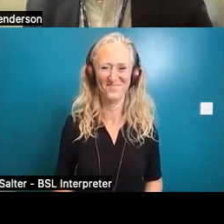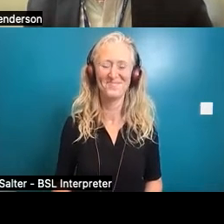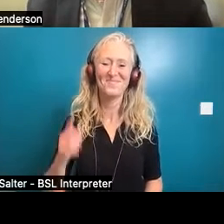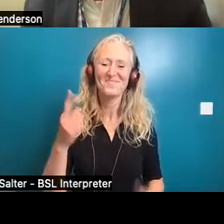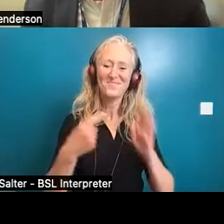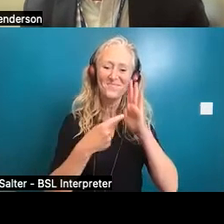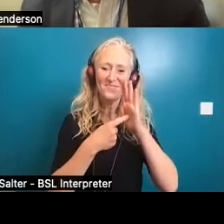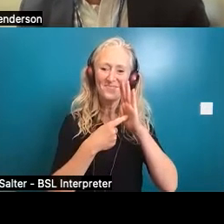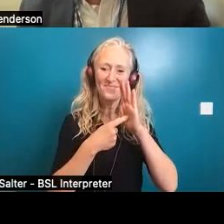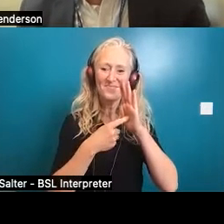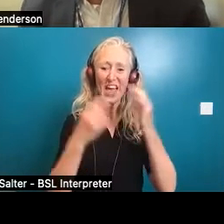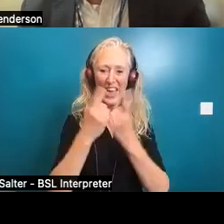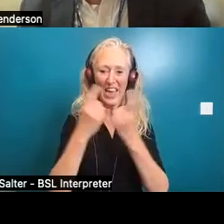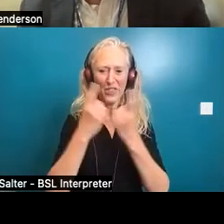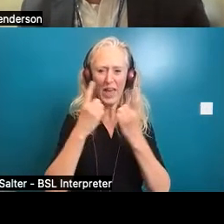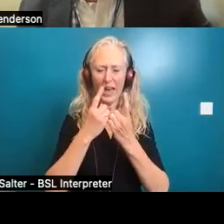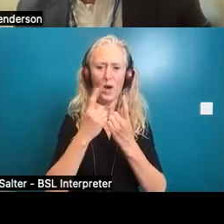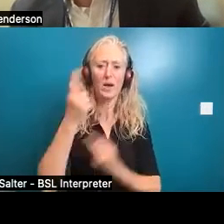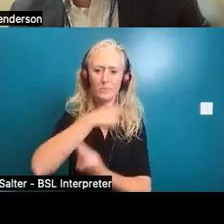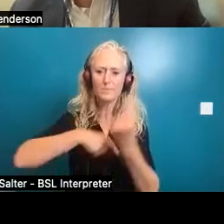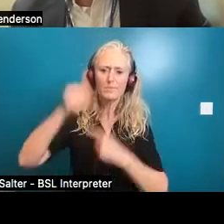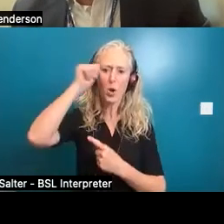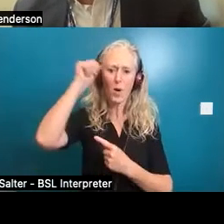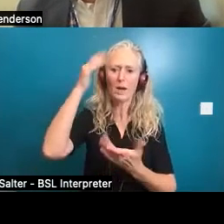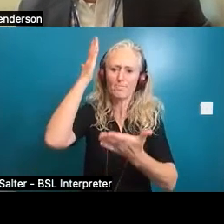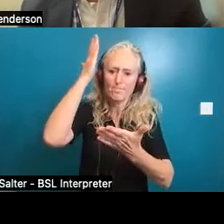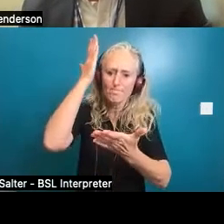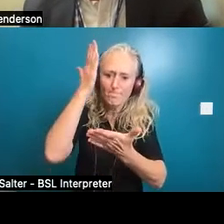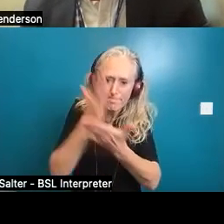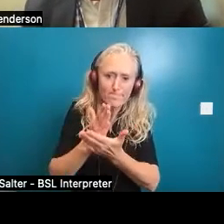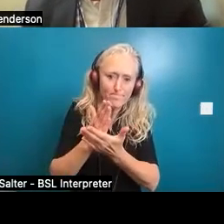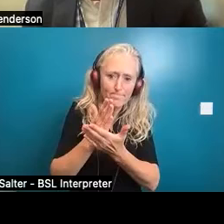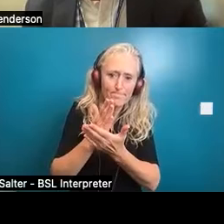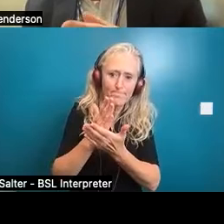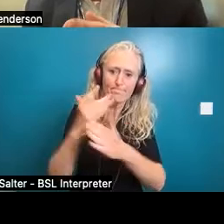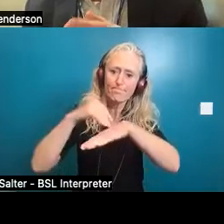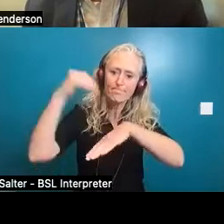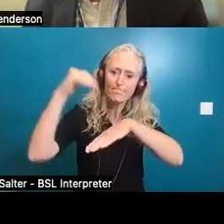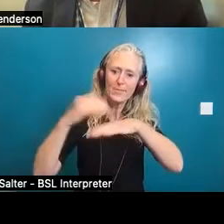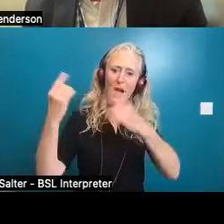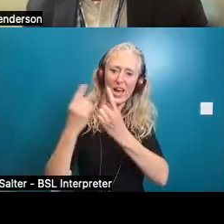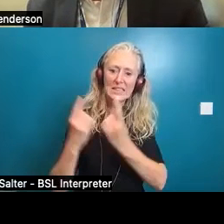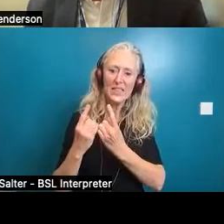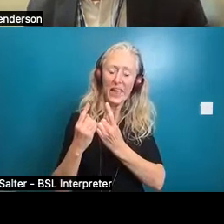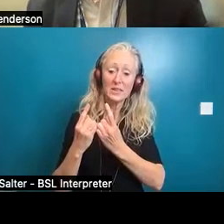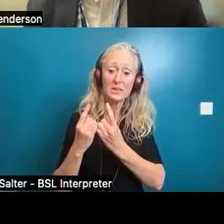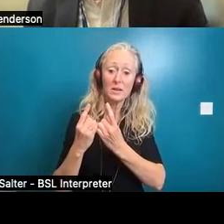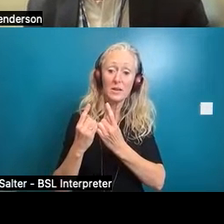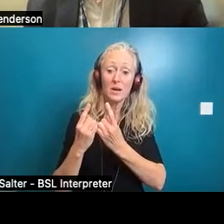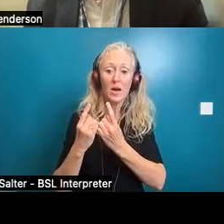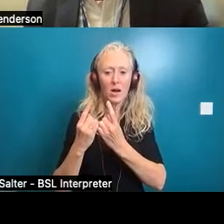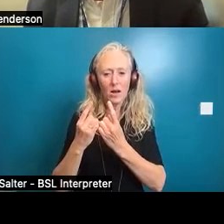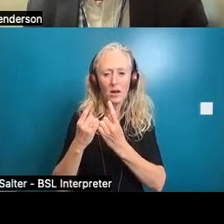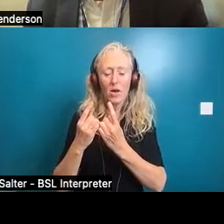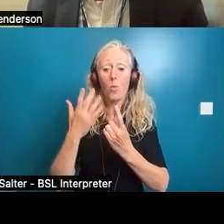not quite yet, but it's going to make a difference down the line. When we have more gene-specific therapies, we're